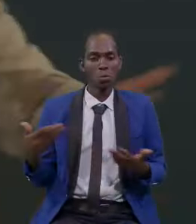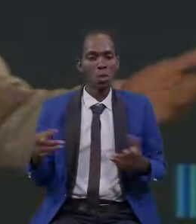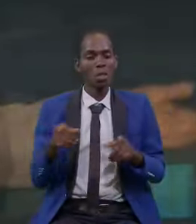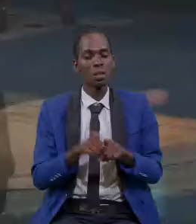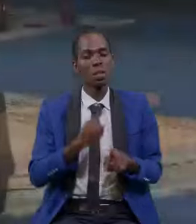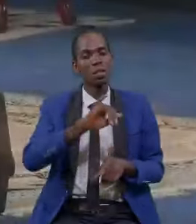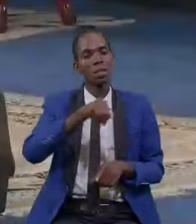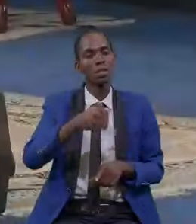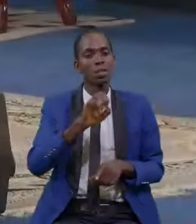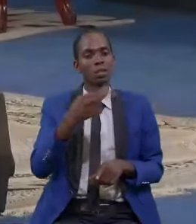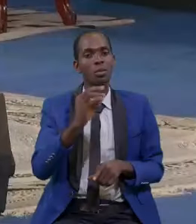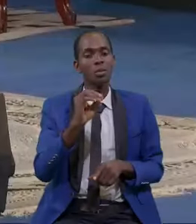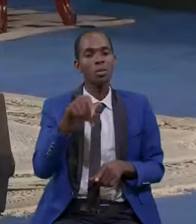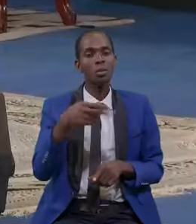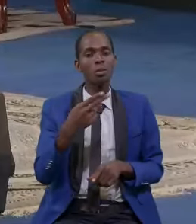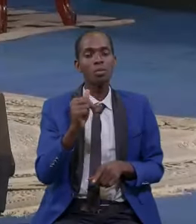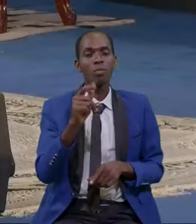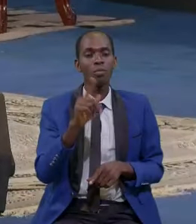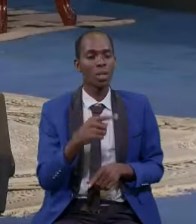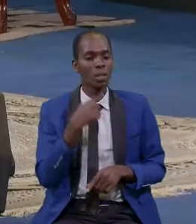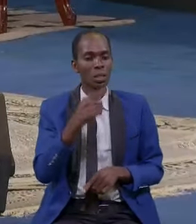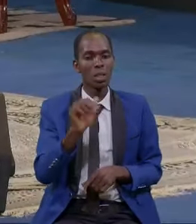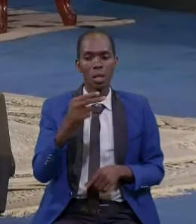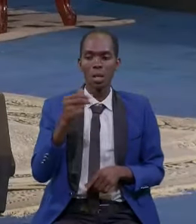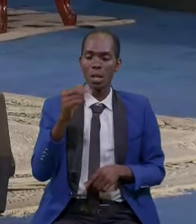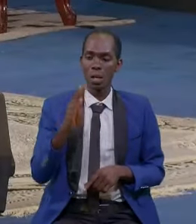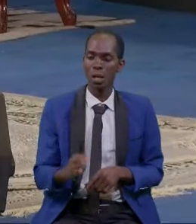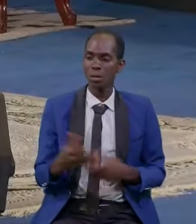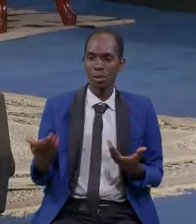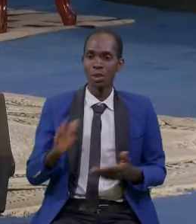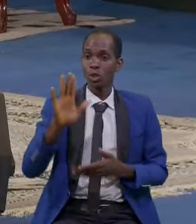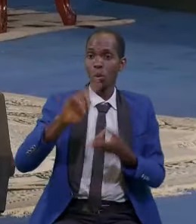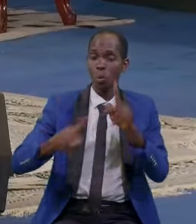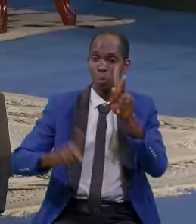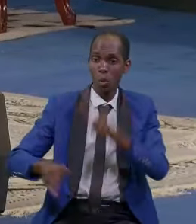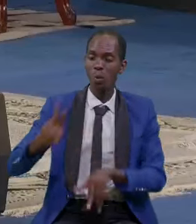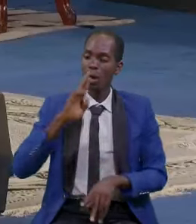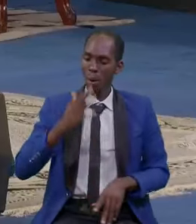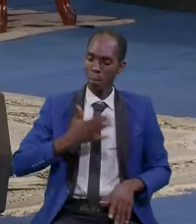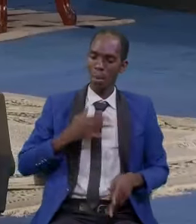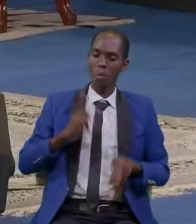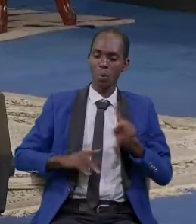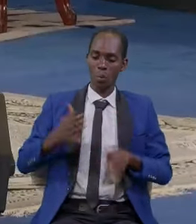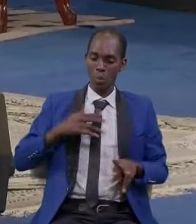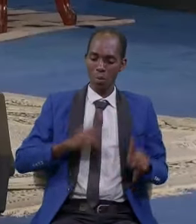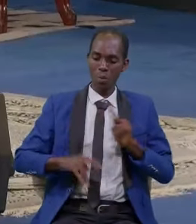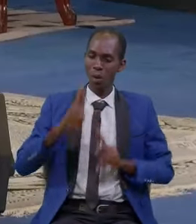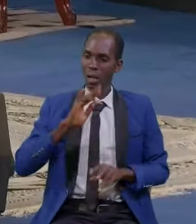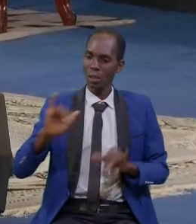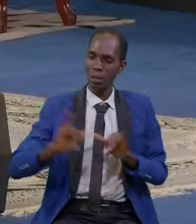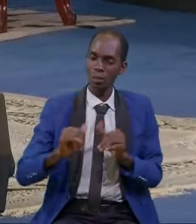Ahab, my people are like your people, and your people are like my people. They don't count themselves